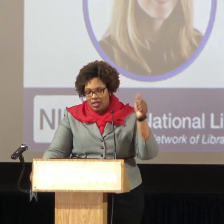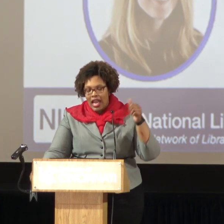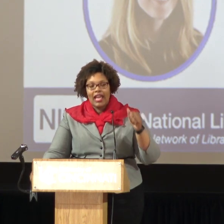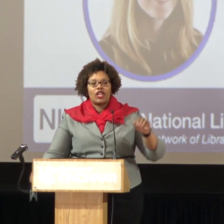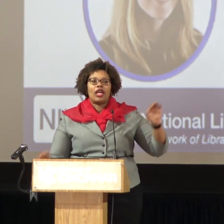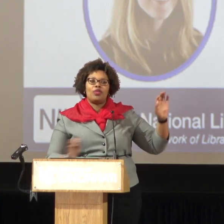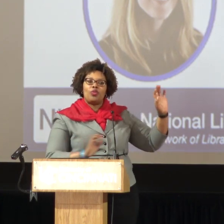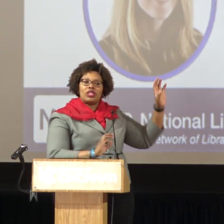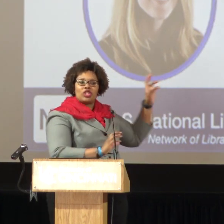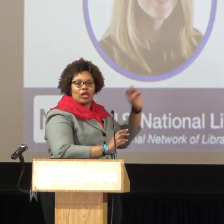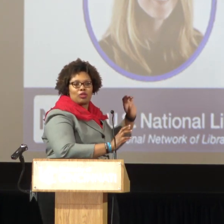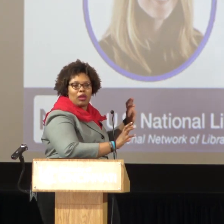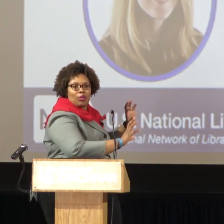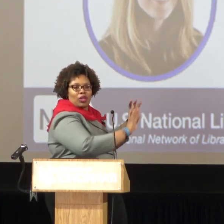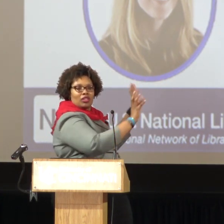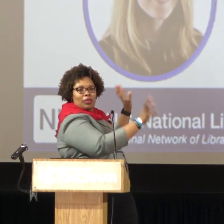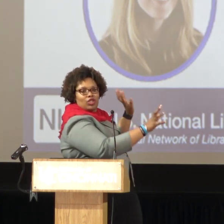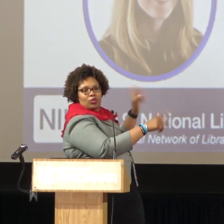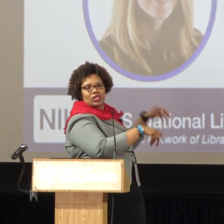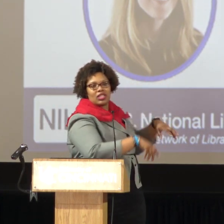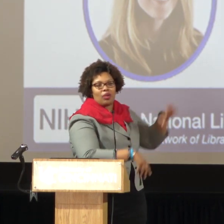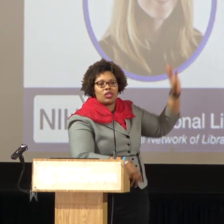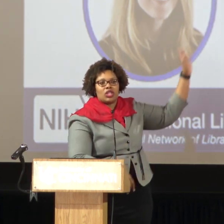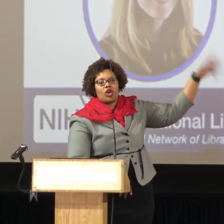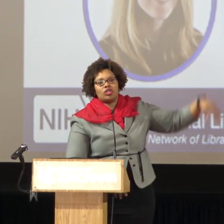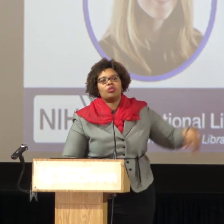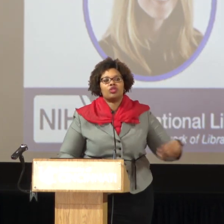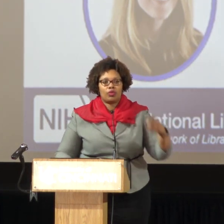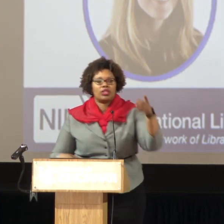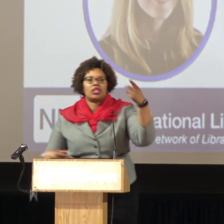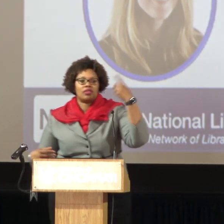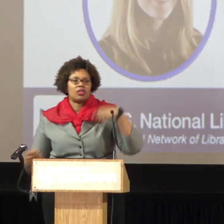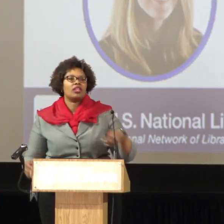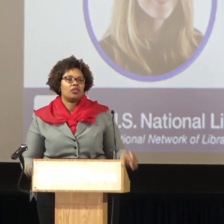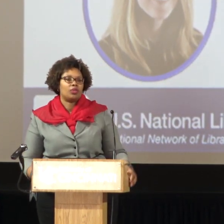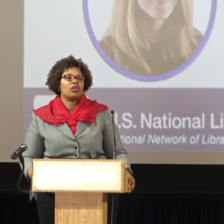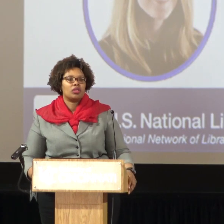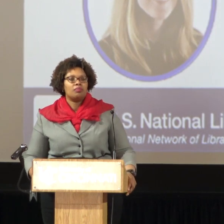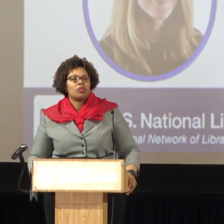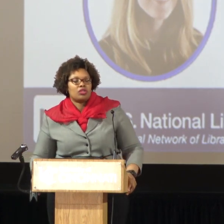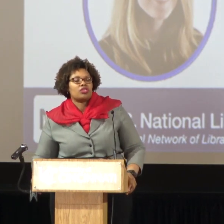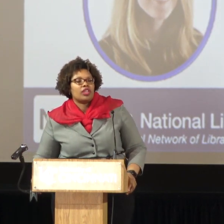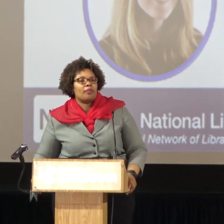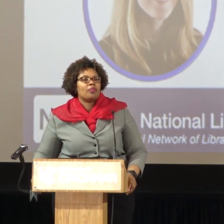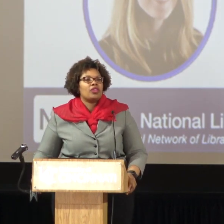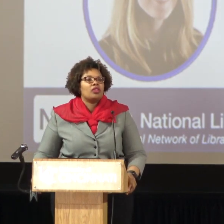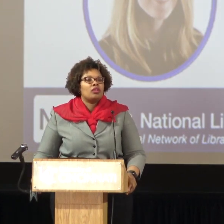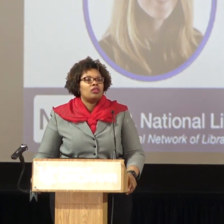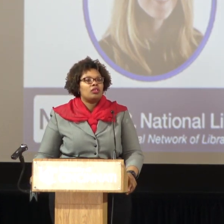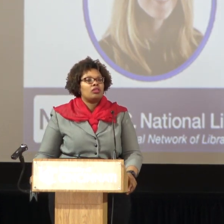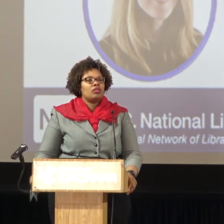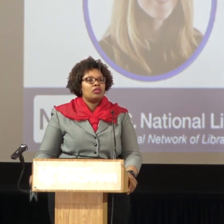Yes, and the one star was probably one of the major ones. That wasn't all 247, so I can give you all the partners, yeah.